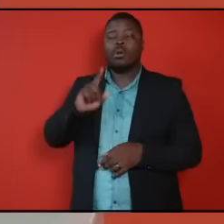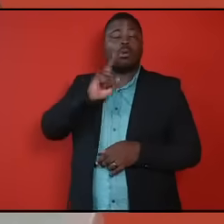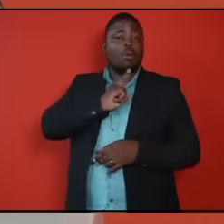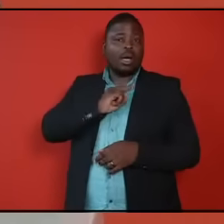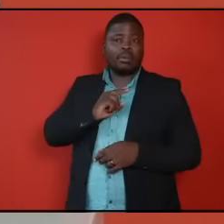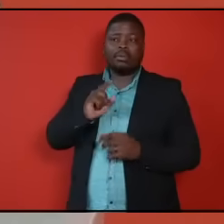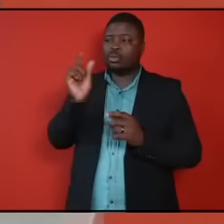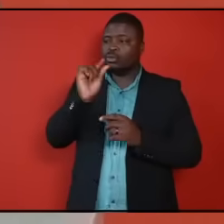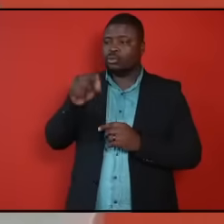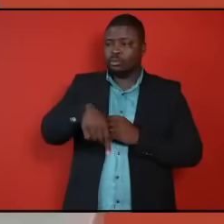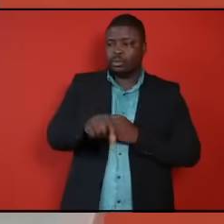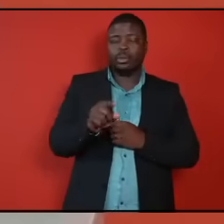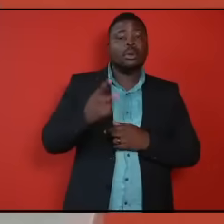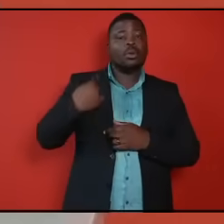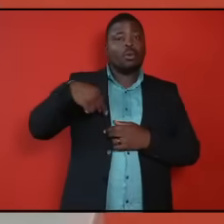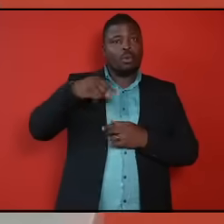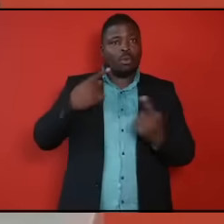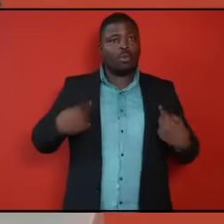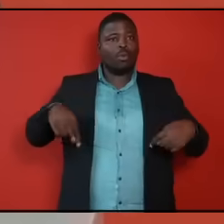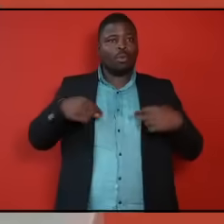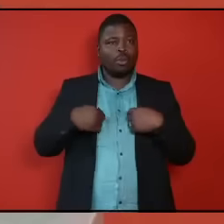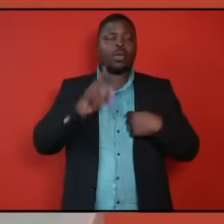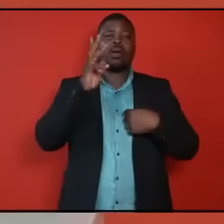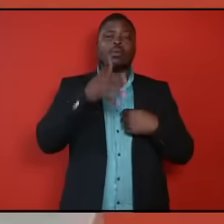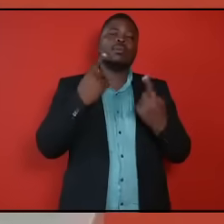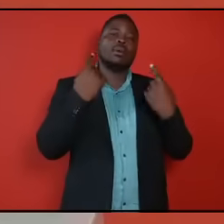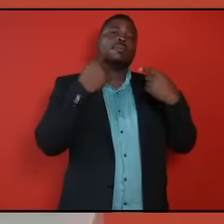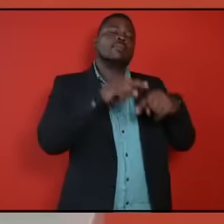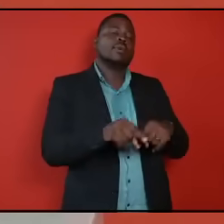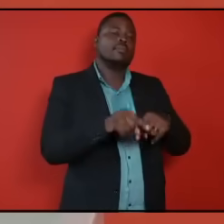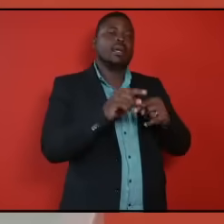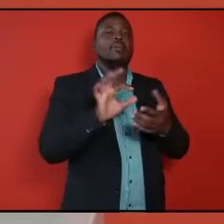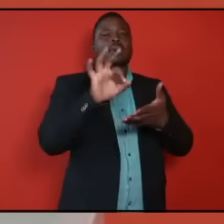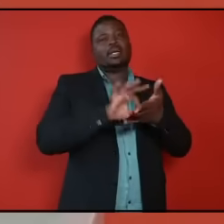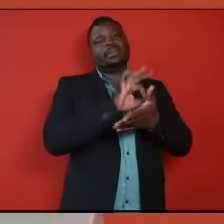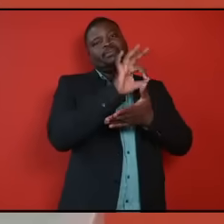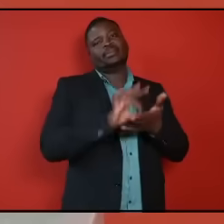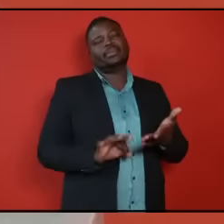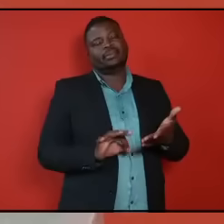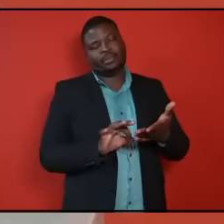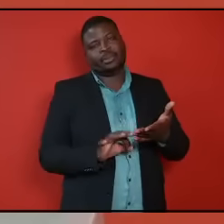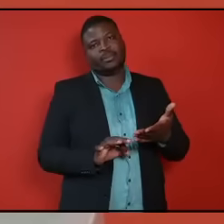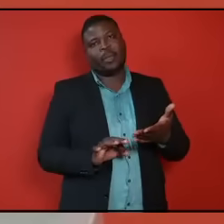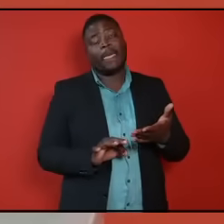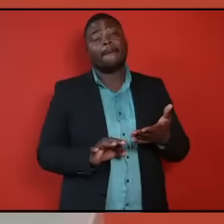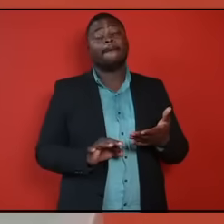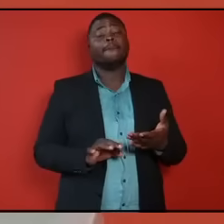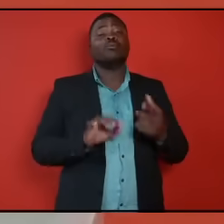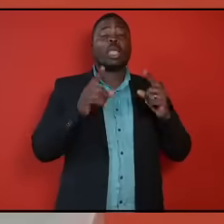elections, these people don't listen. So we must use